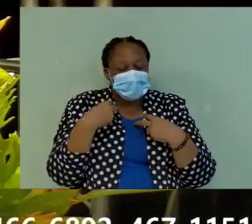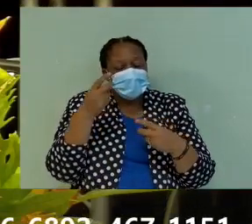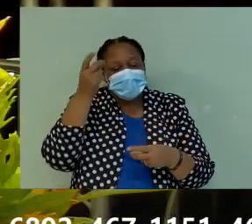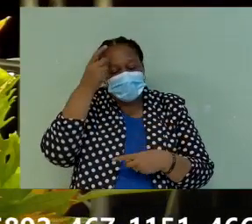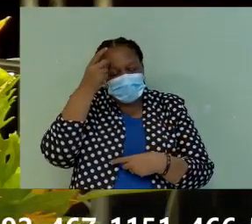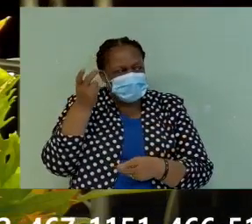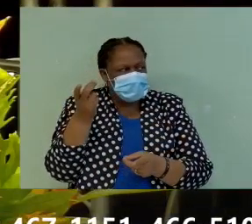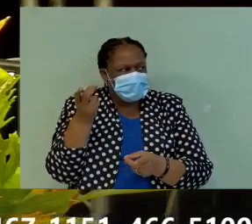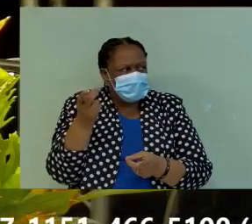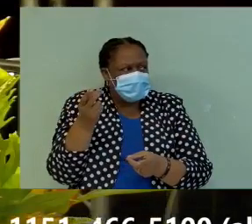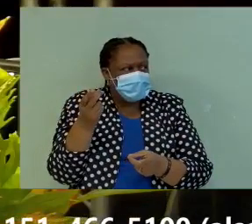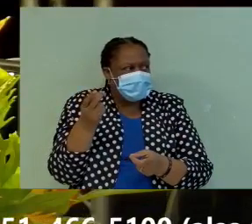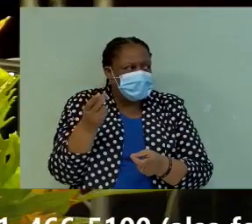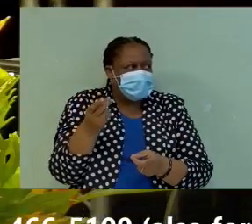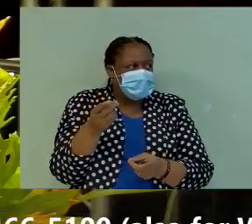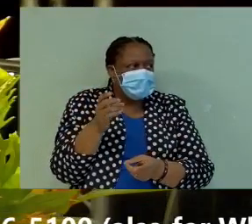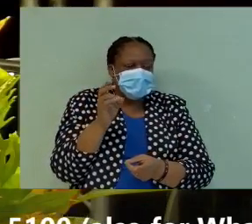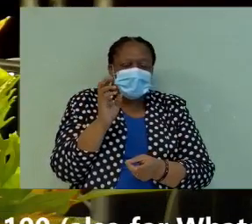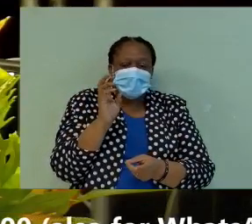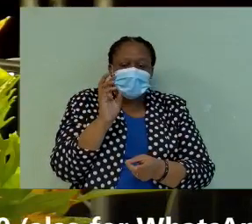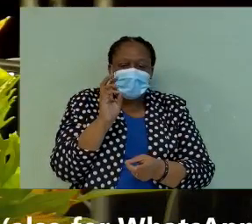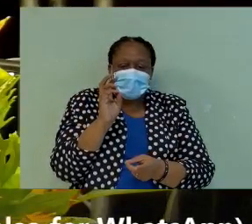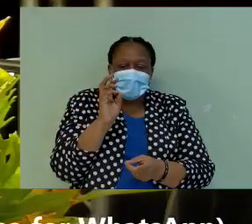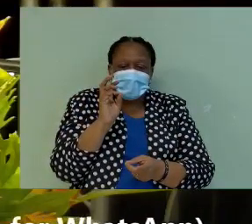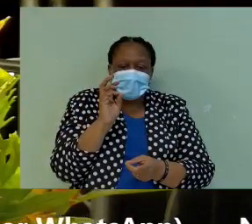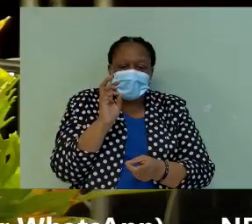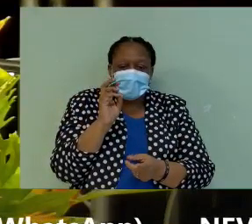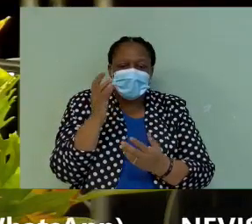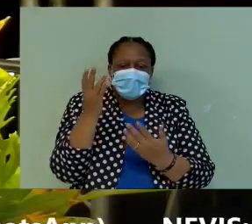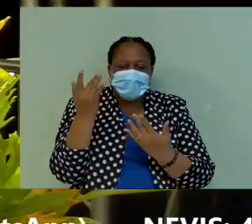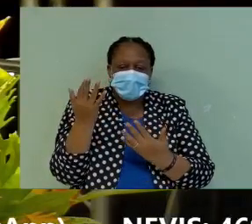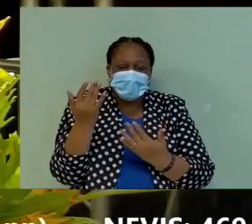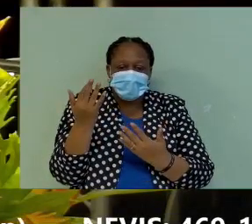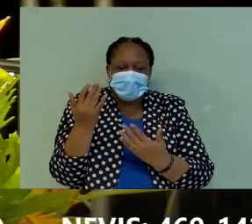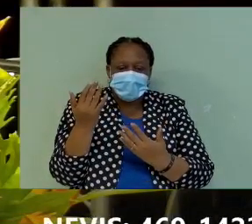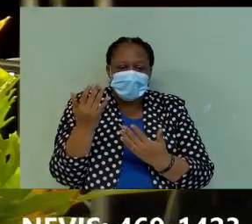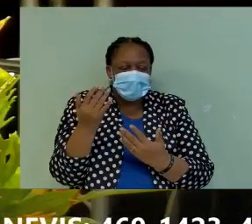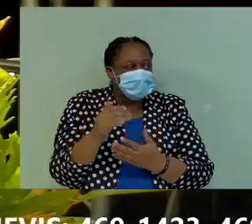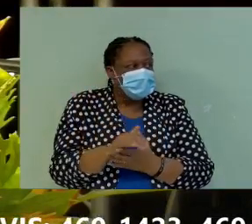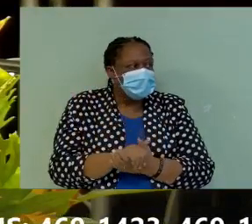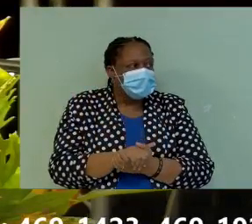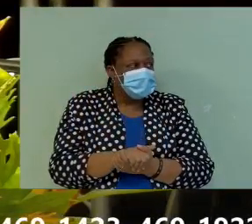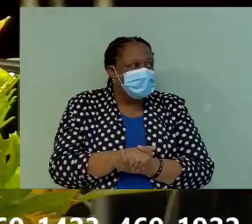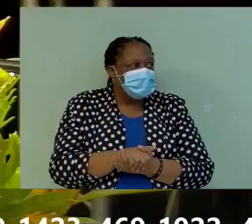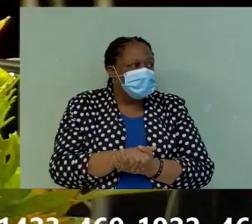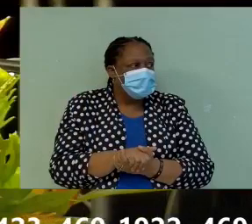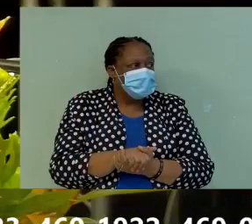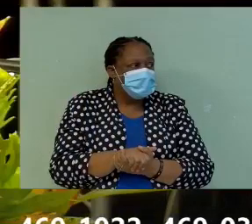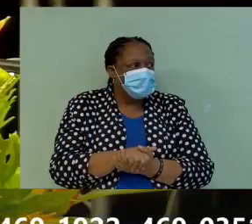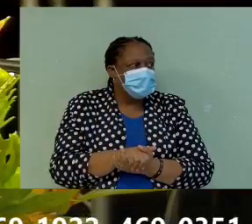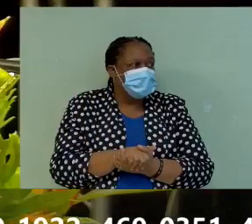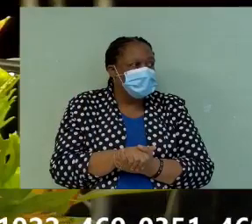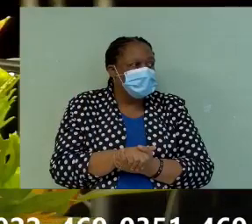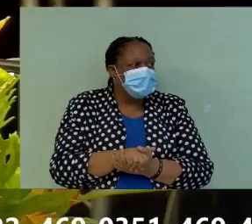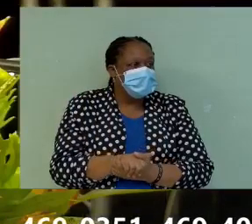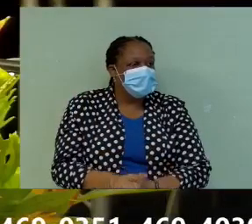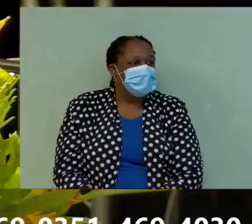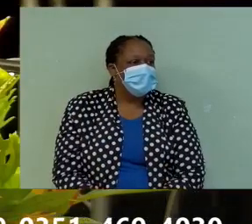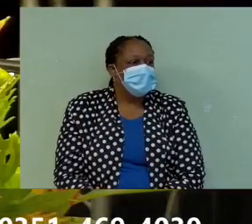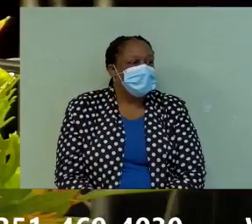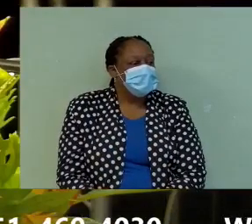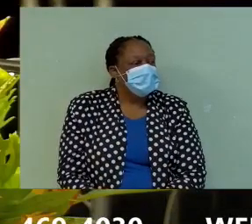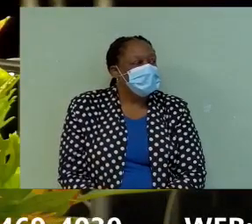at present, we have 6 results pending. So now, let me address or explain the